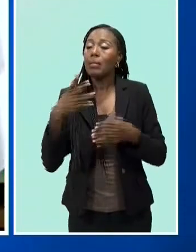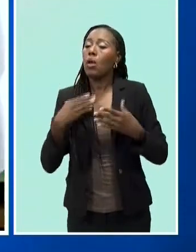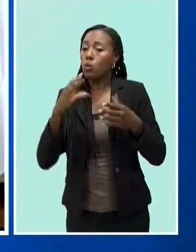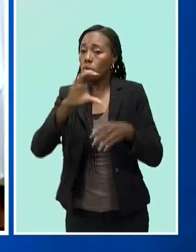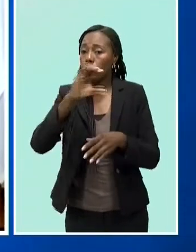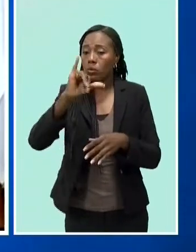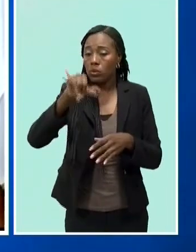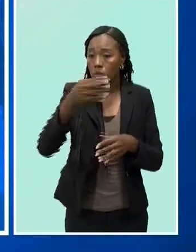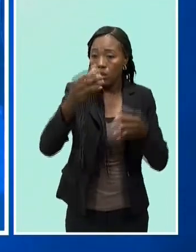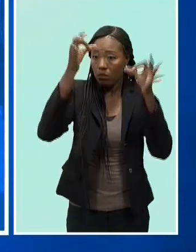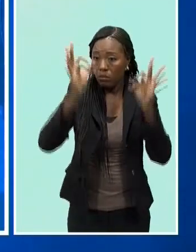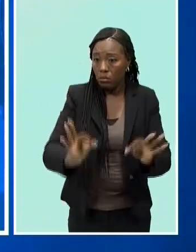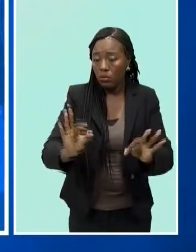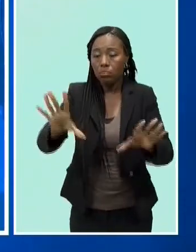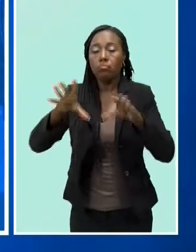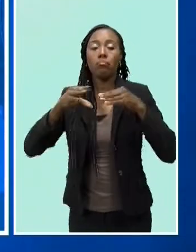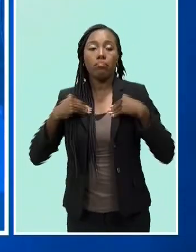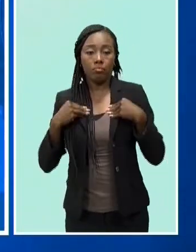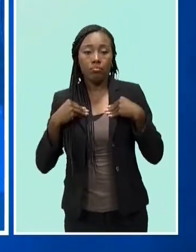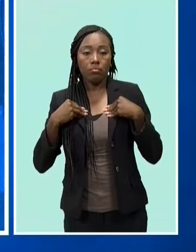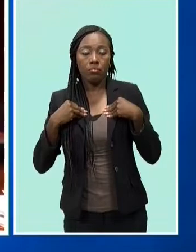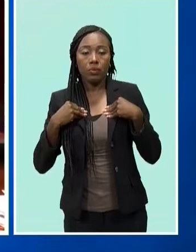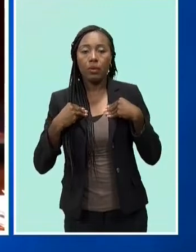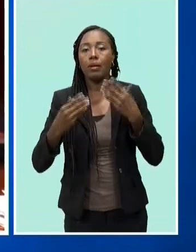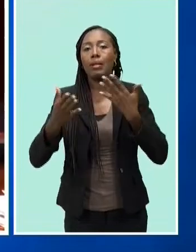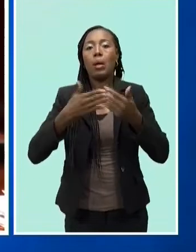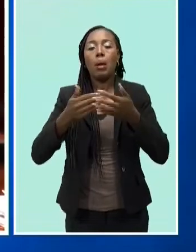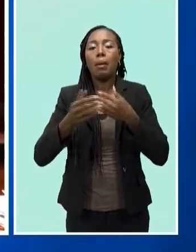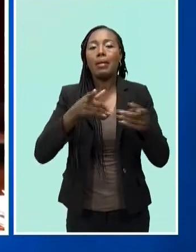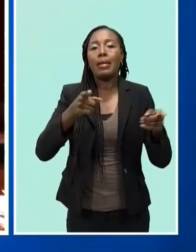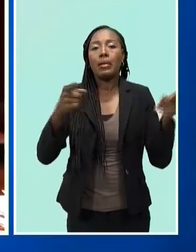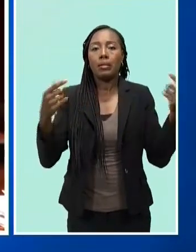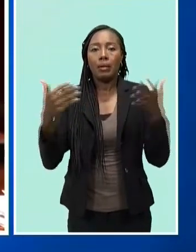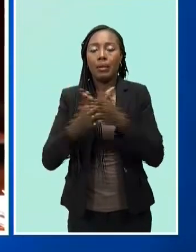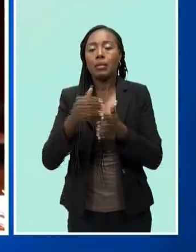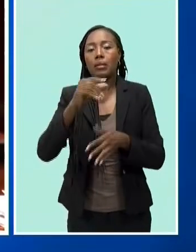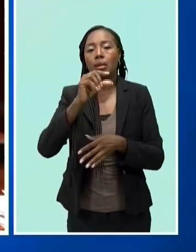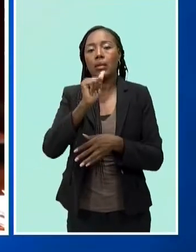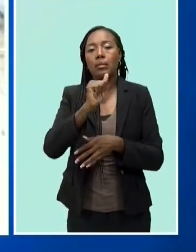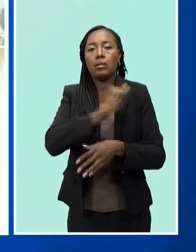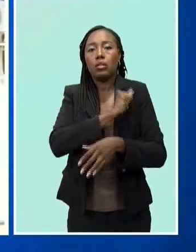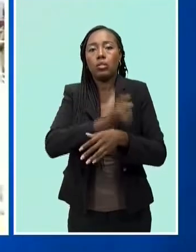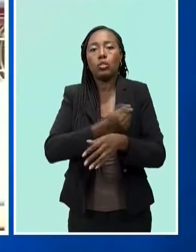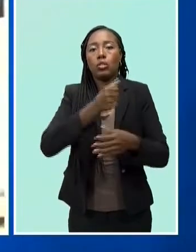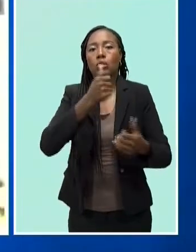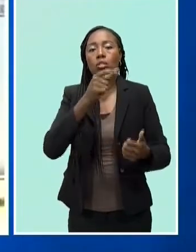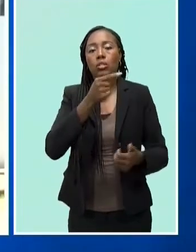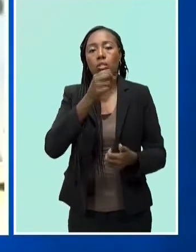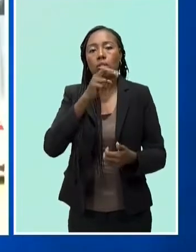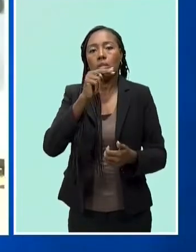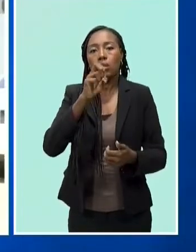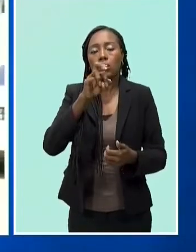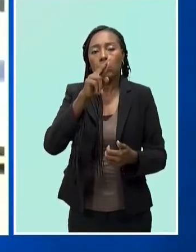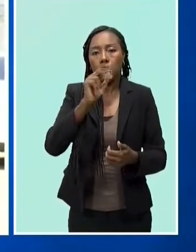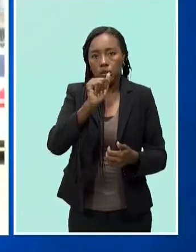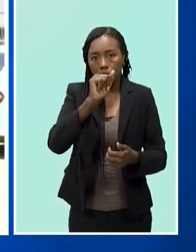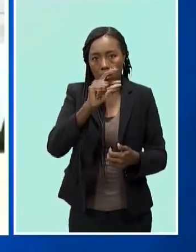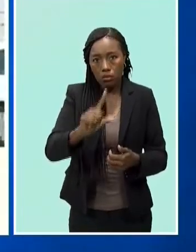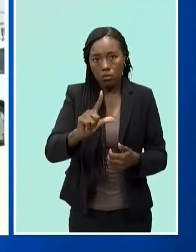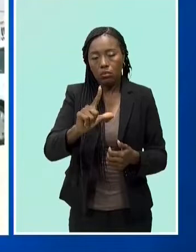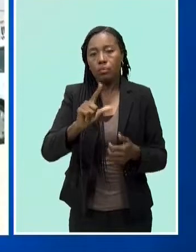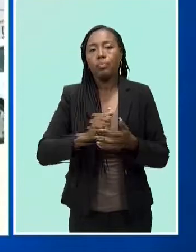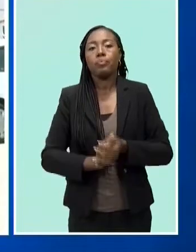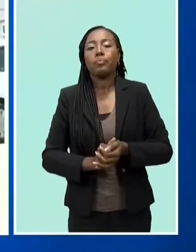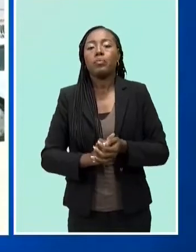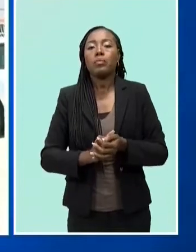ruling in the case of Zulfikar Mustafa versus the Attorney General of Guyana on the appointment of the GECOM chairman. It is